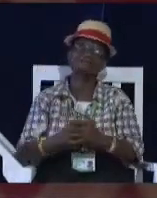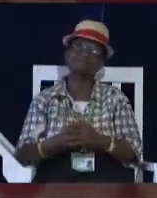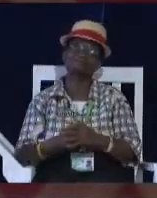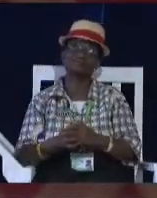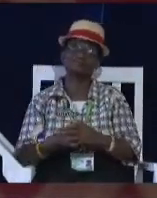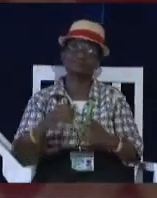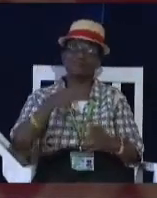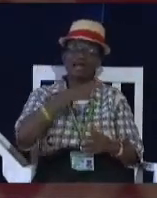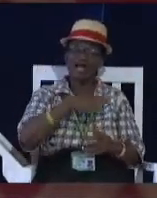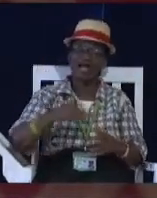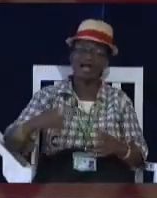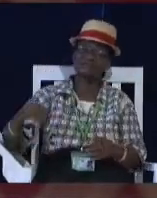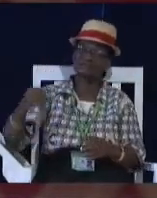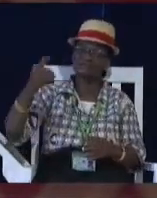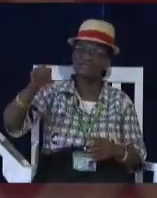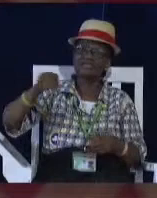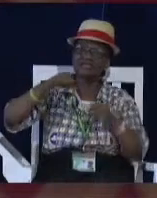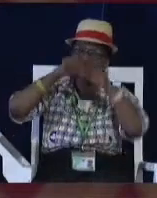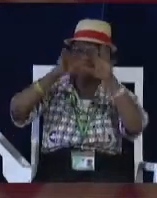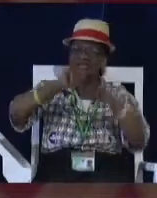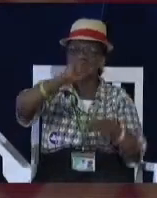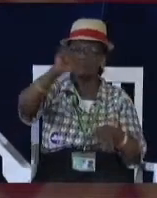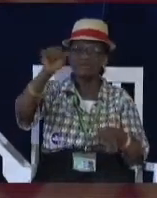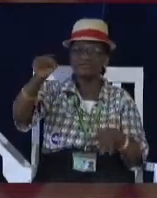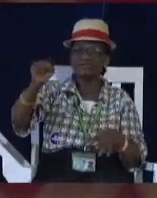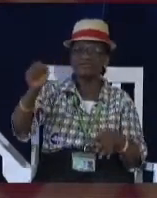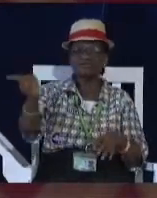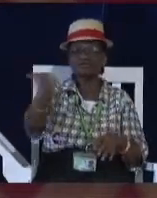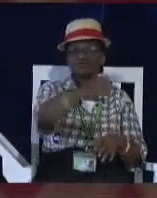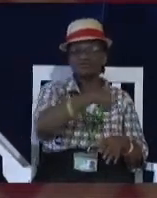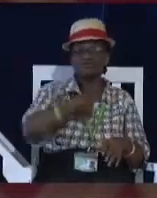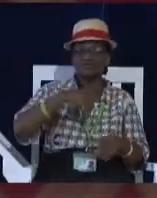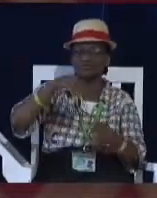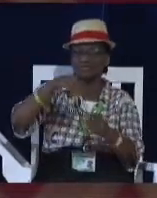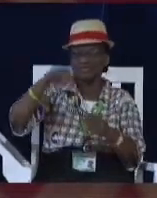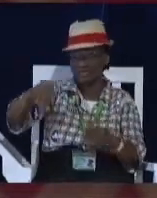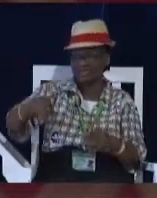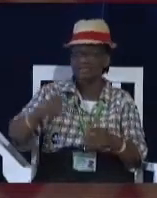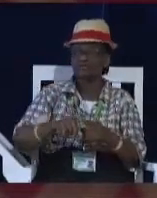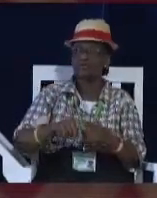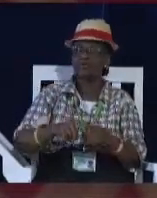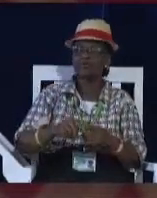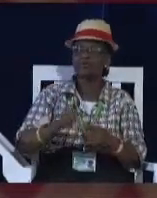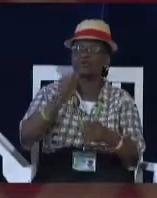And the blessings you need to reach your goal rapidly,